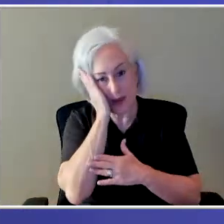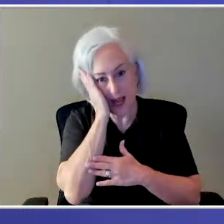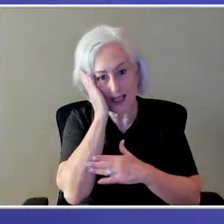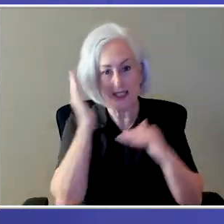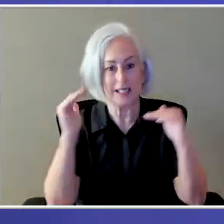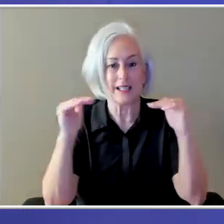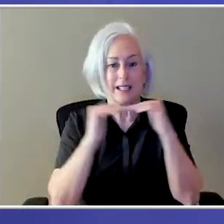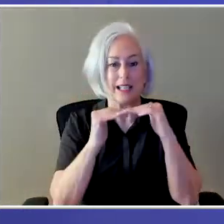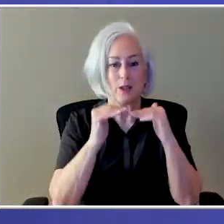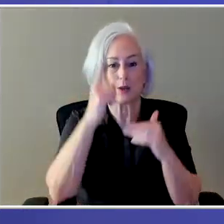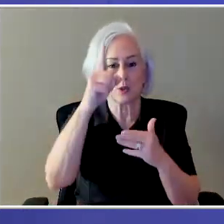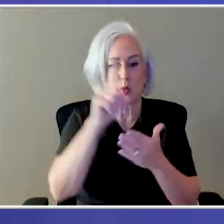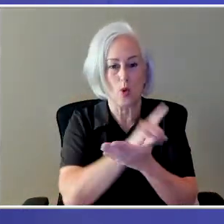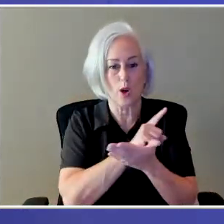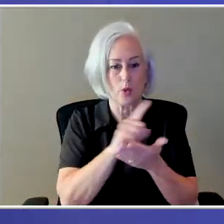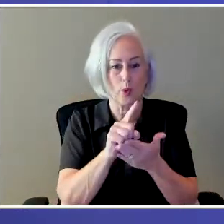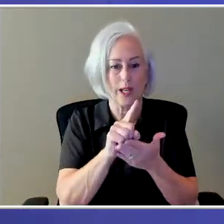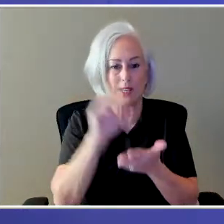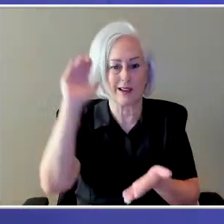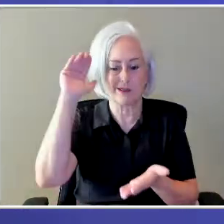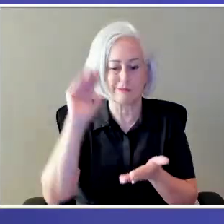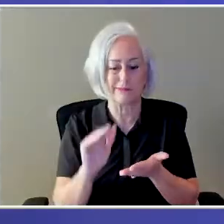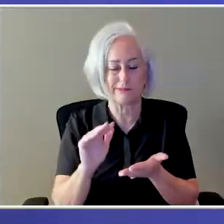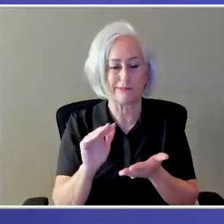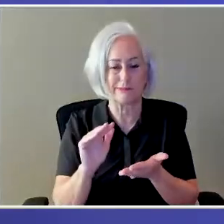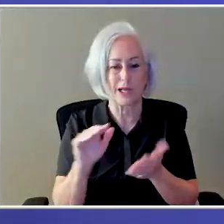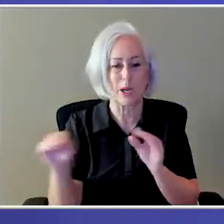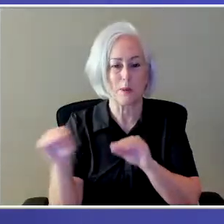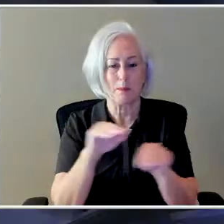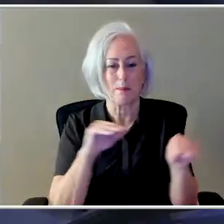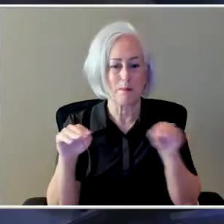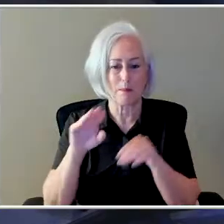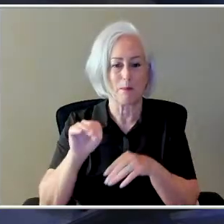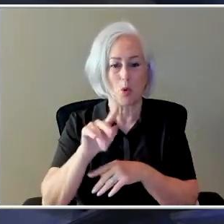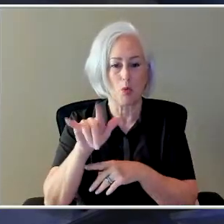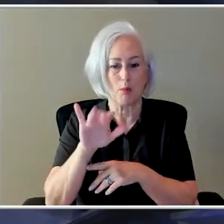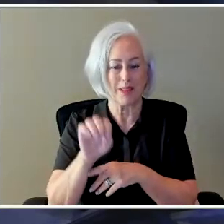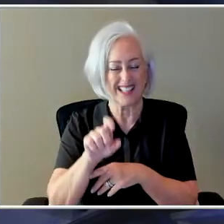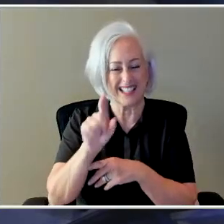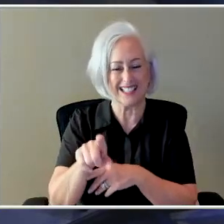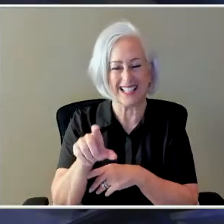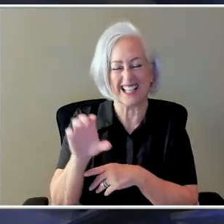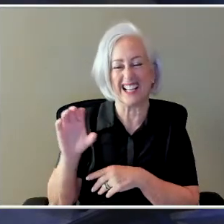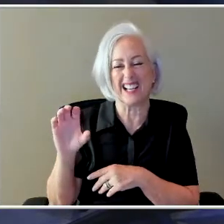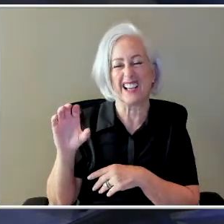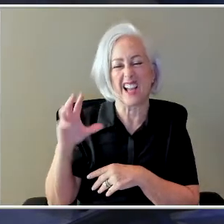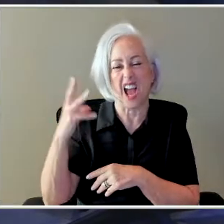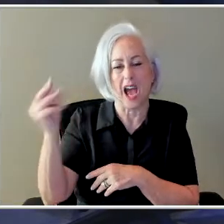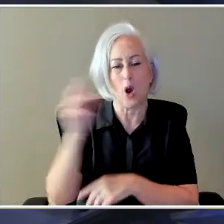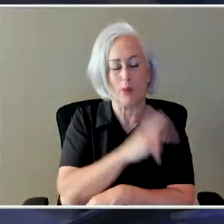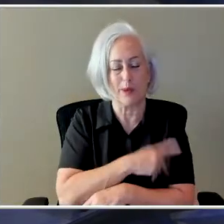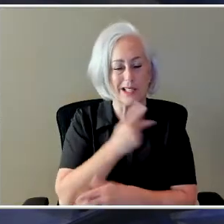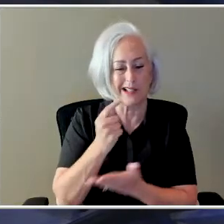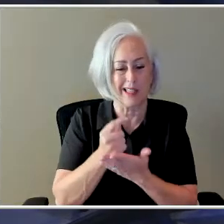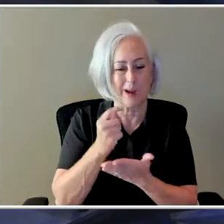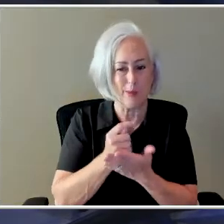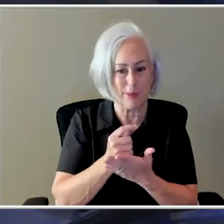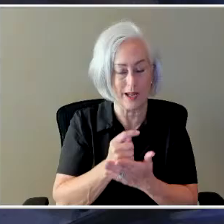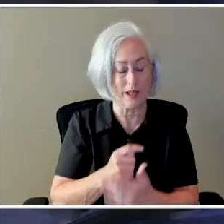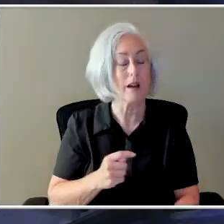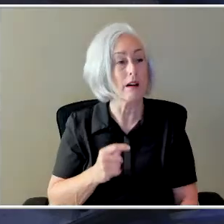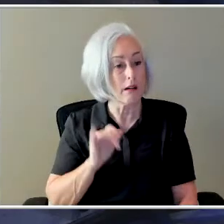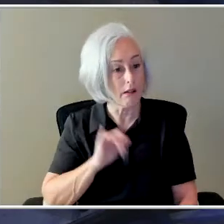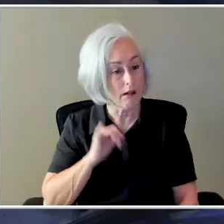mobility needing outpatient. Yeah, so it's amazing. So when a patient is in the ICU, you're focused on